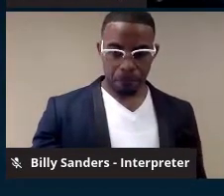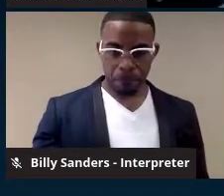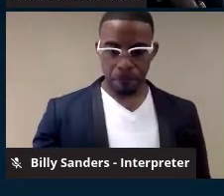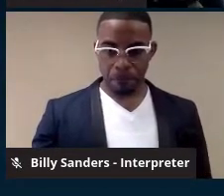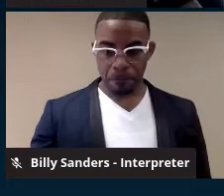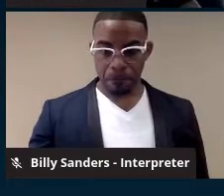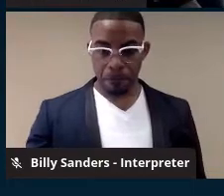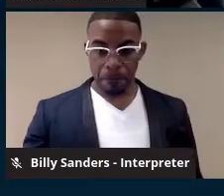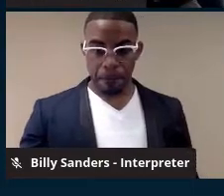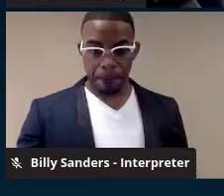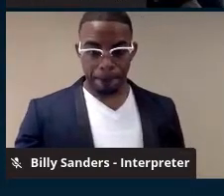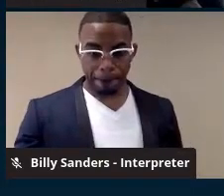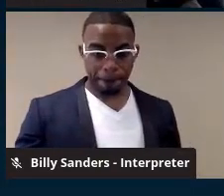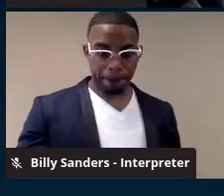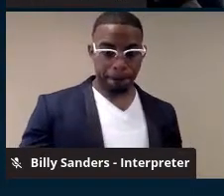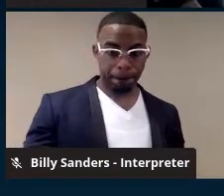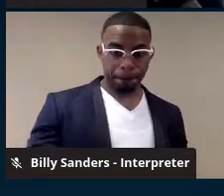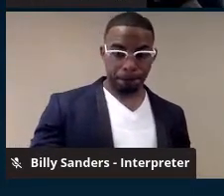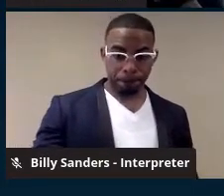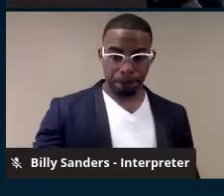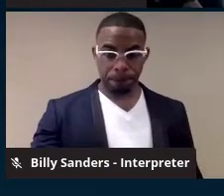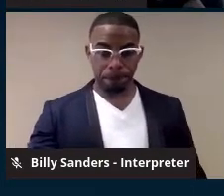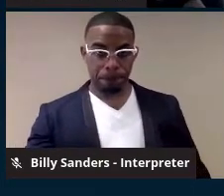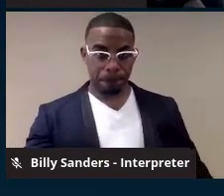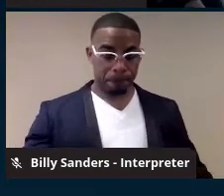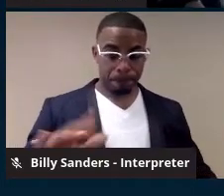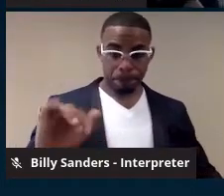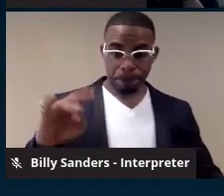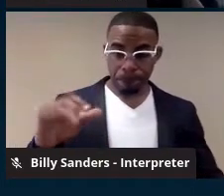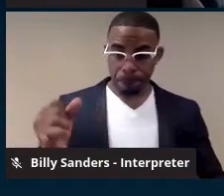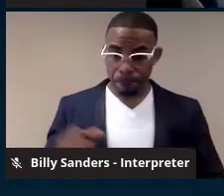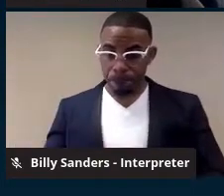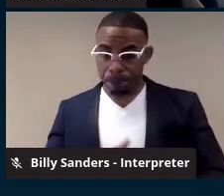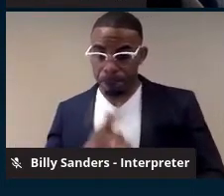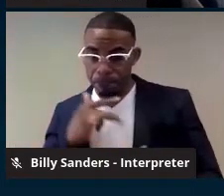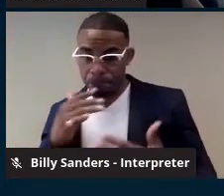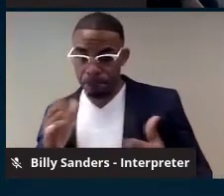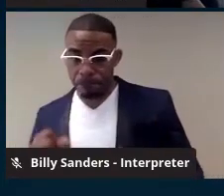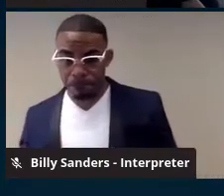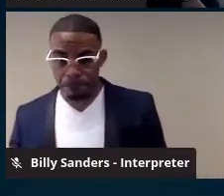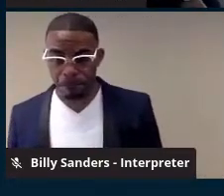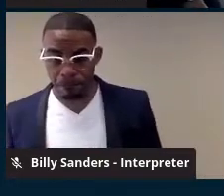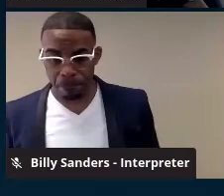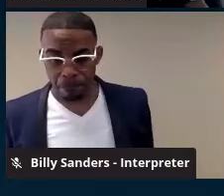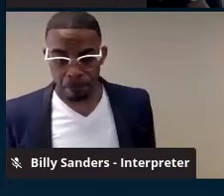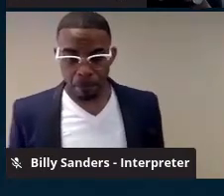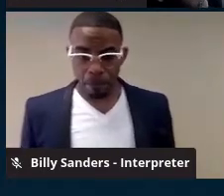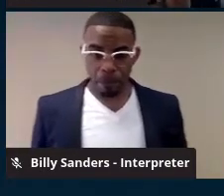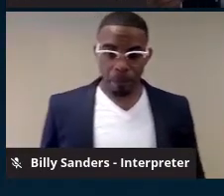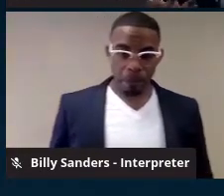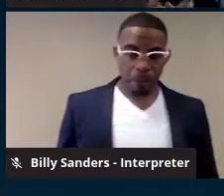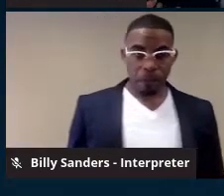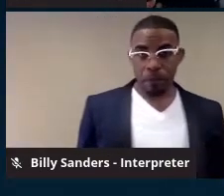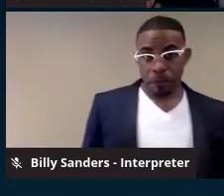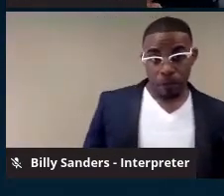Is it possible to display some JavaScript in Blazor? I think so. I've not tried it, but I think once it enters a HTML,